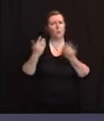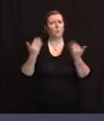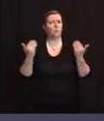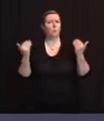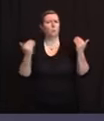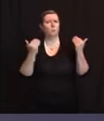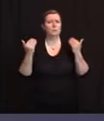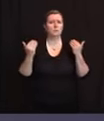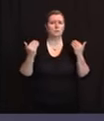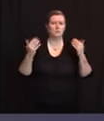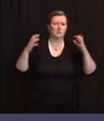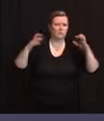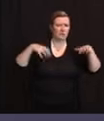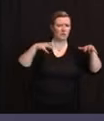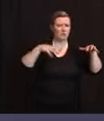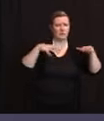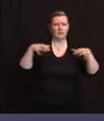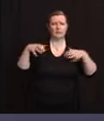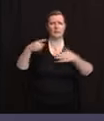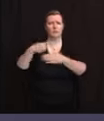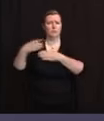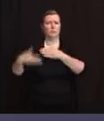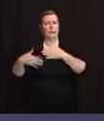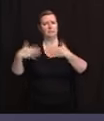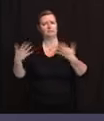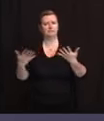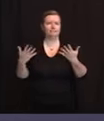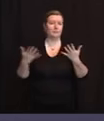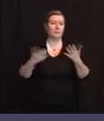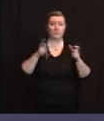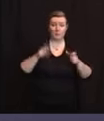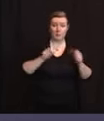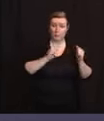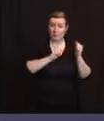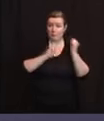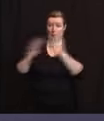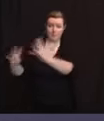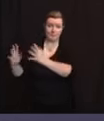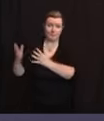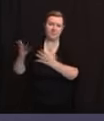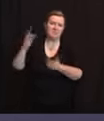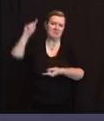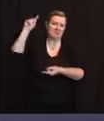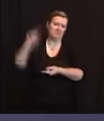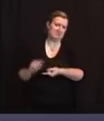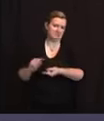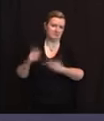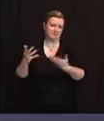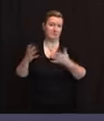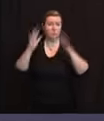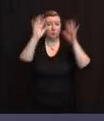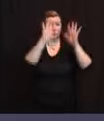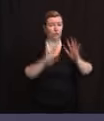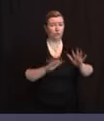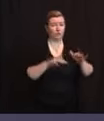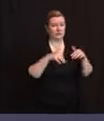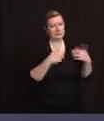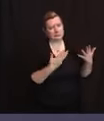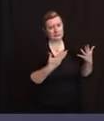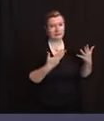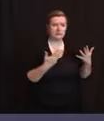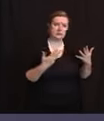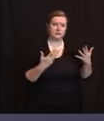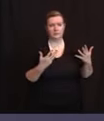so that may keep things at a lower level of activity. Again, I don't take any joy in saying that, but that's